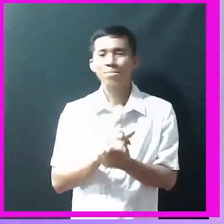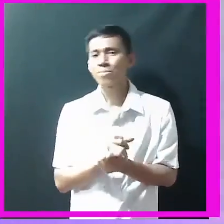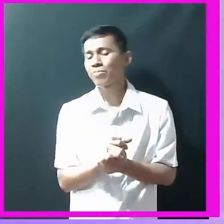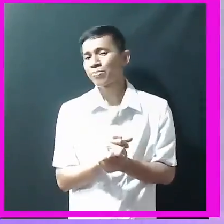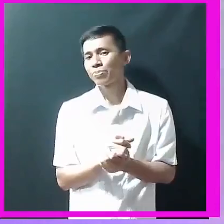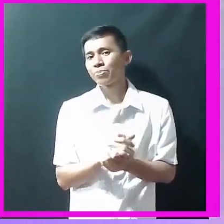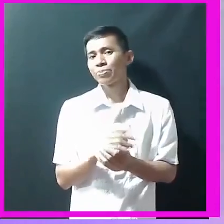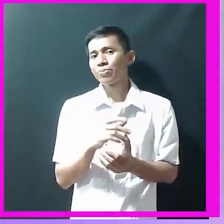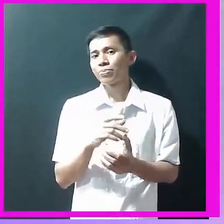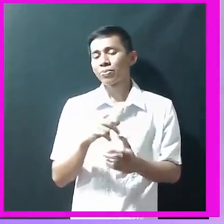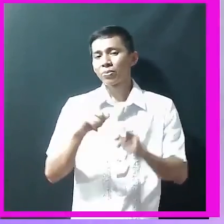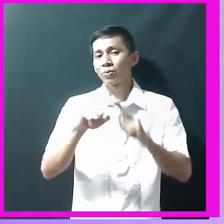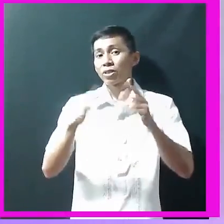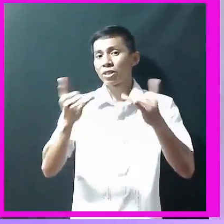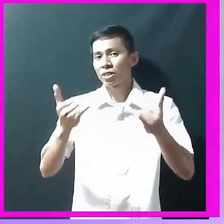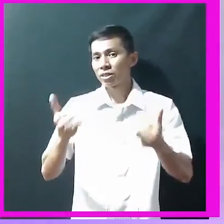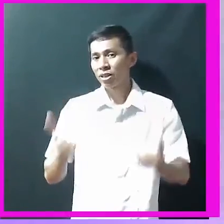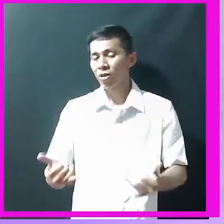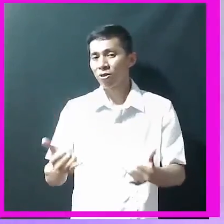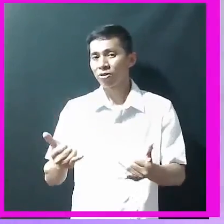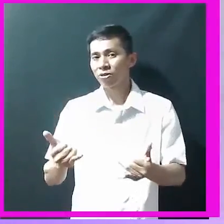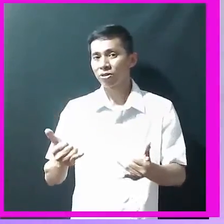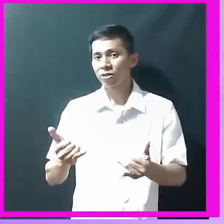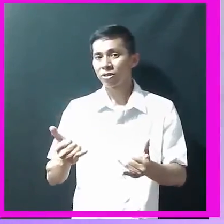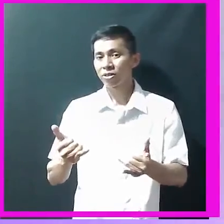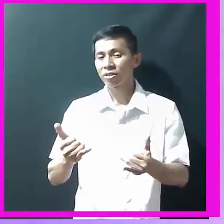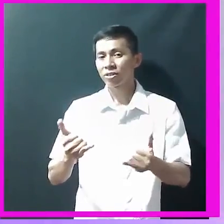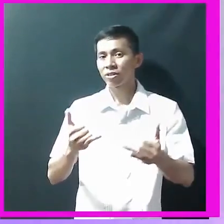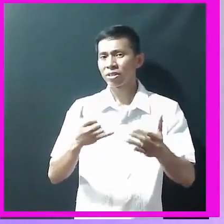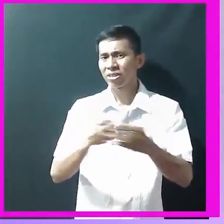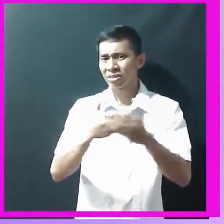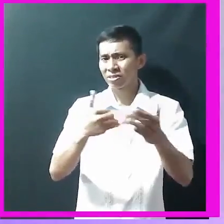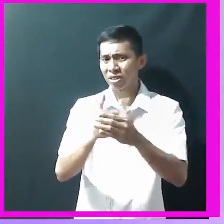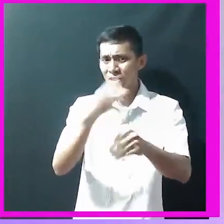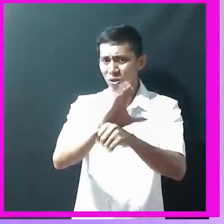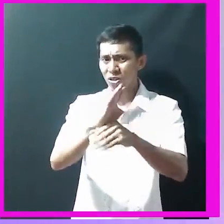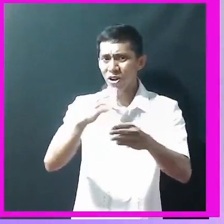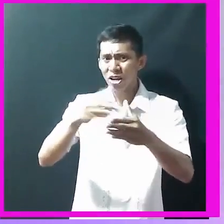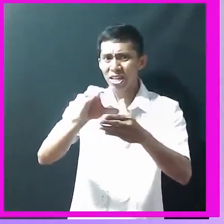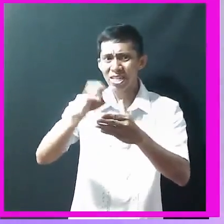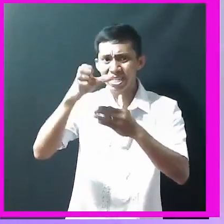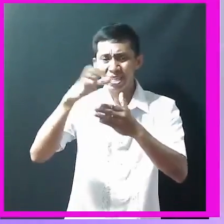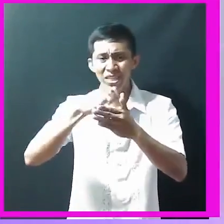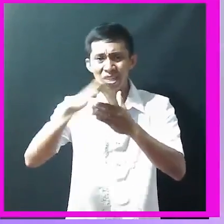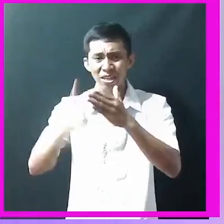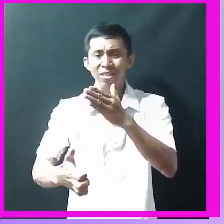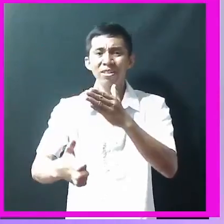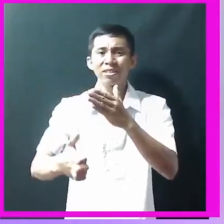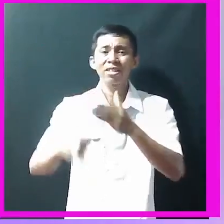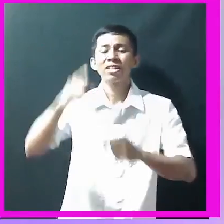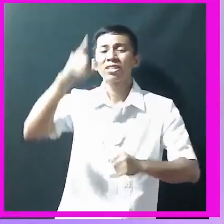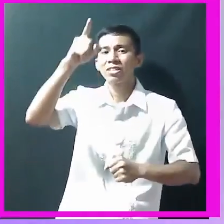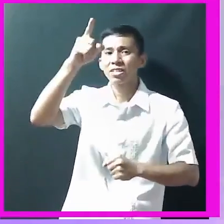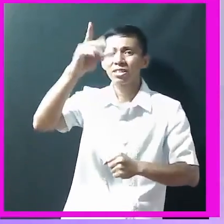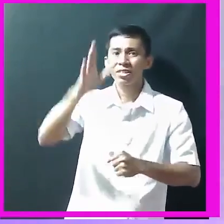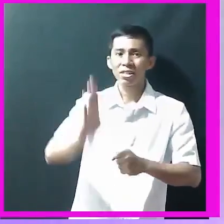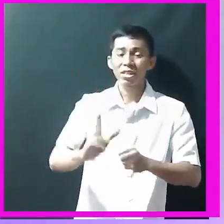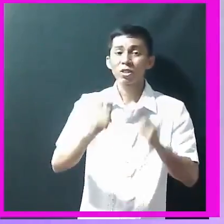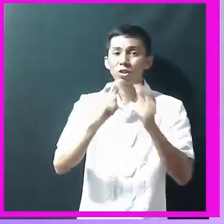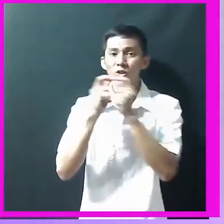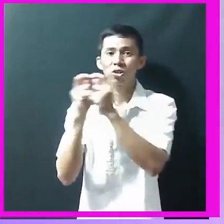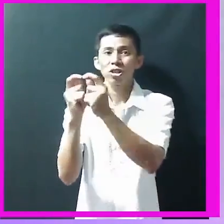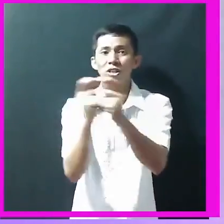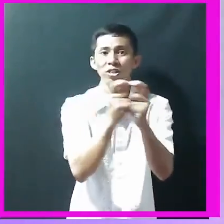But this time, in the closing age of the church age, God